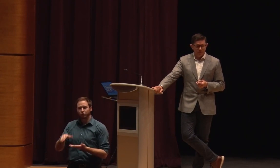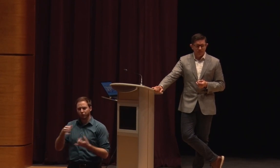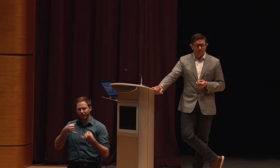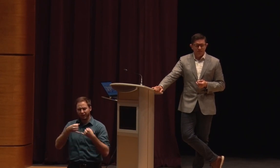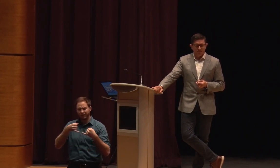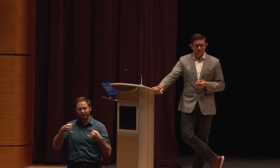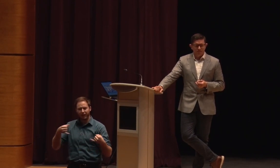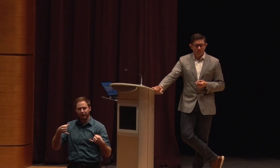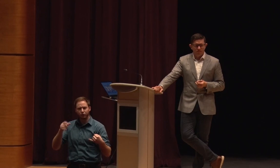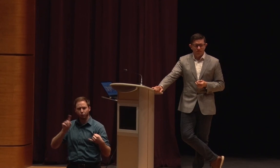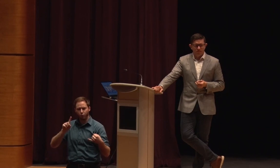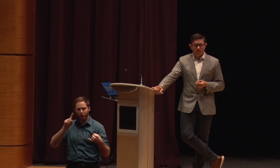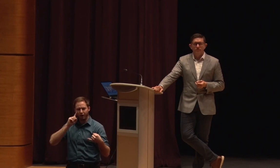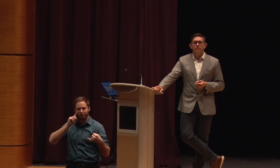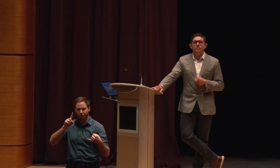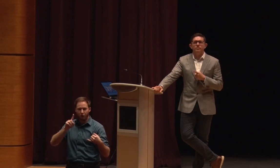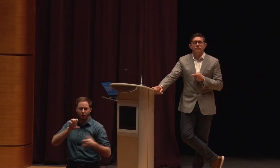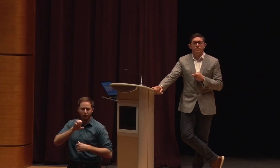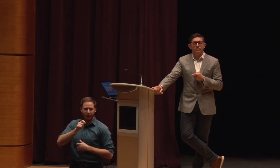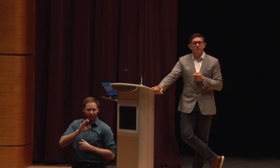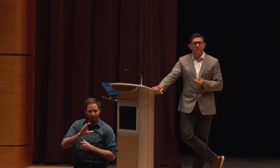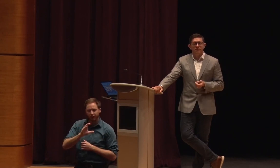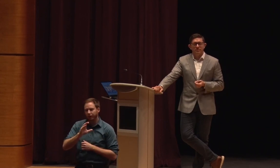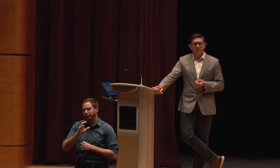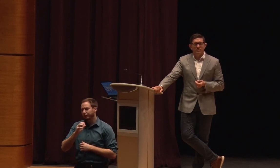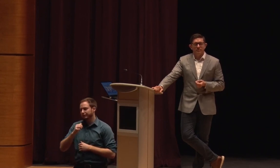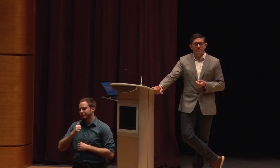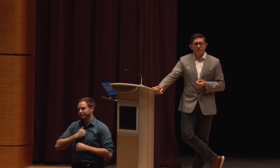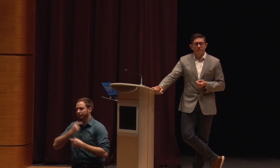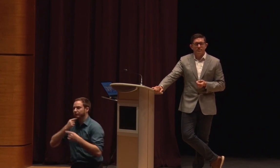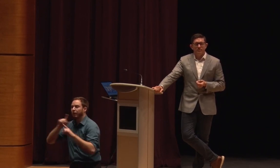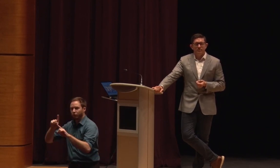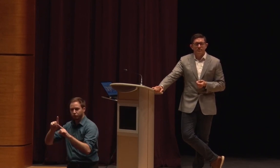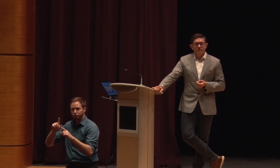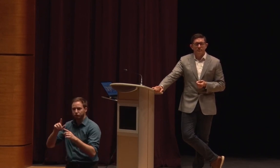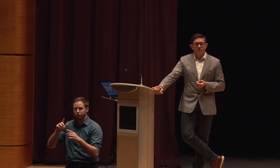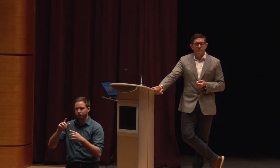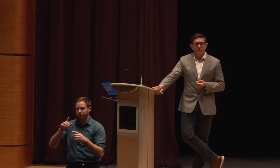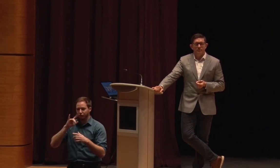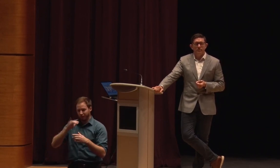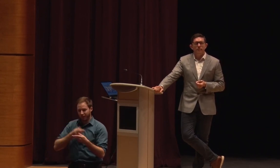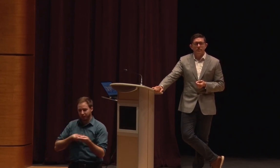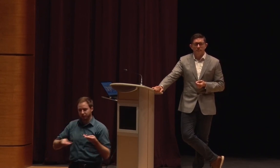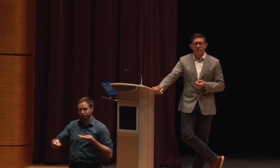line in terms of boundaries and ethics and self-disclosure in that exchange that you're referring to?